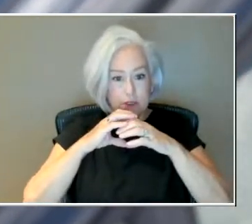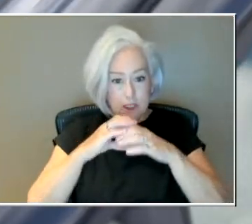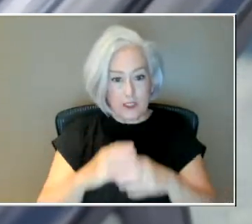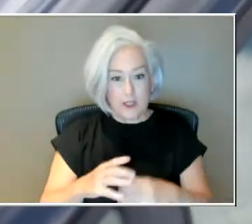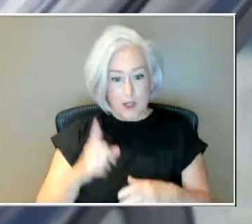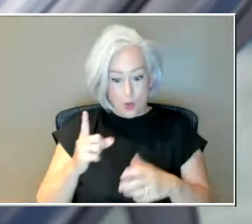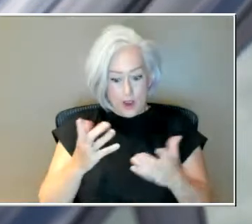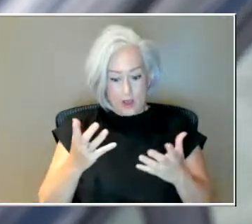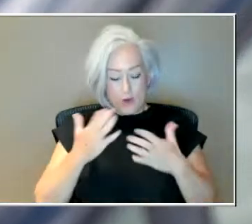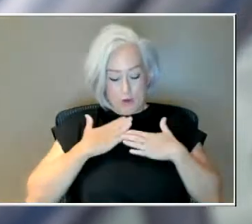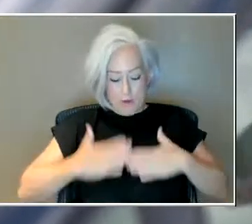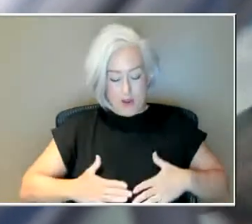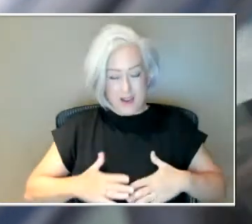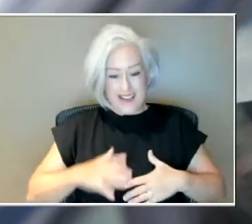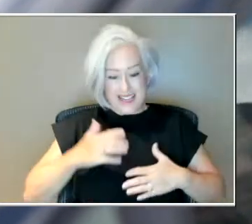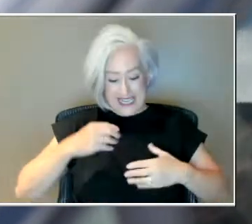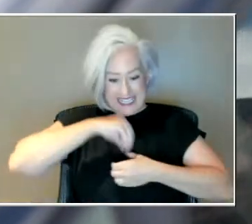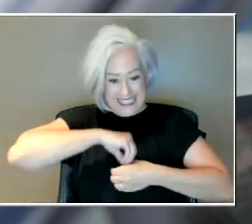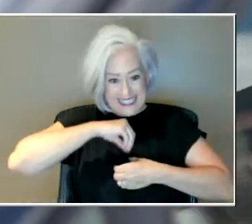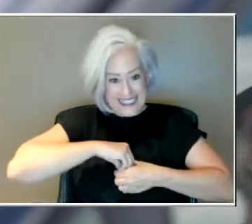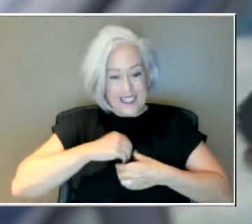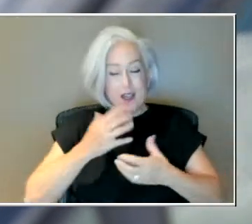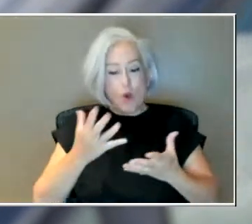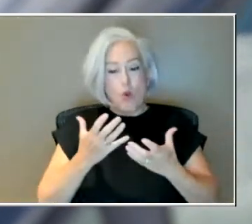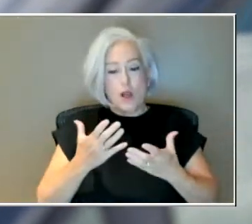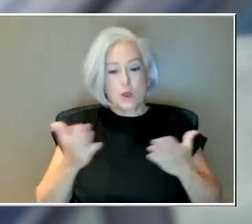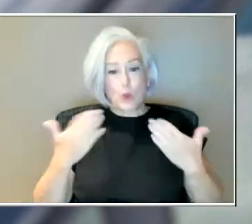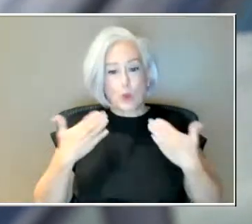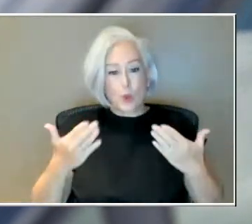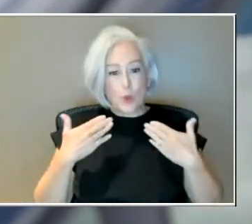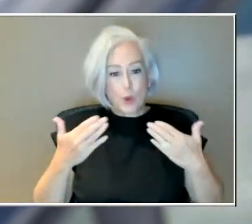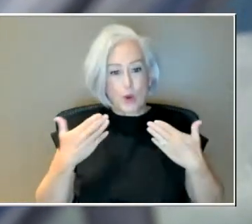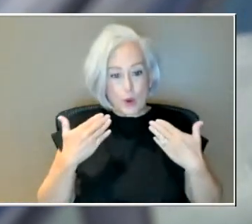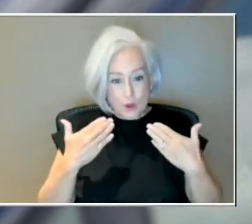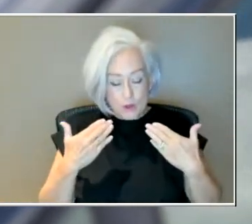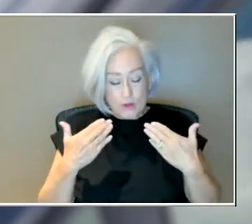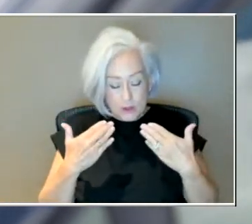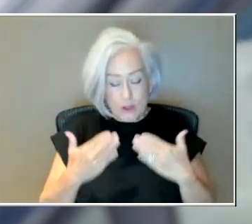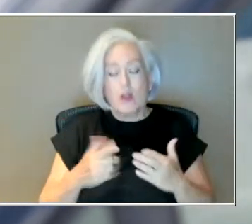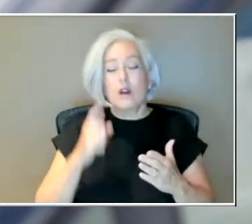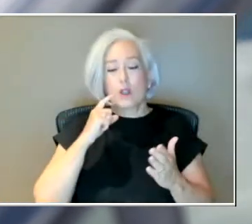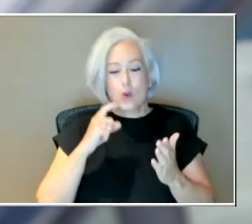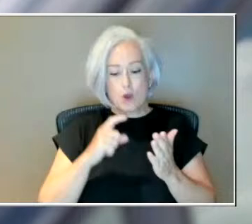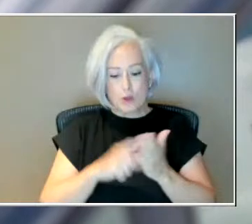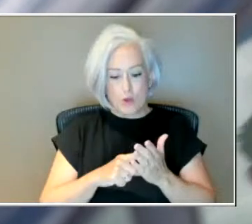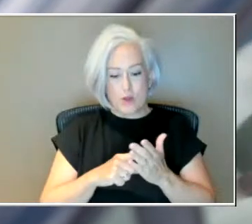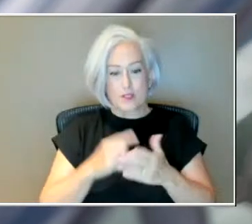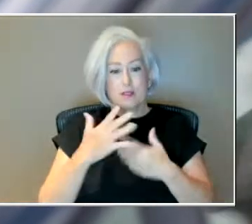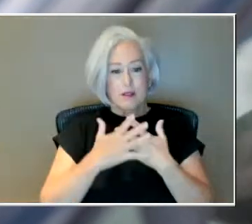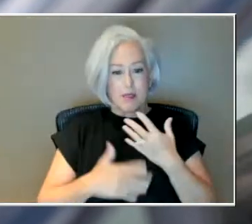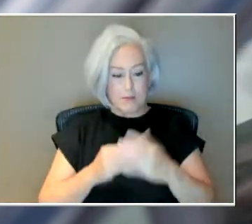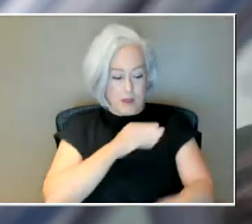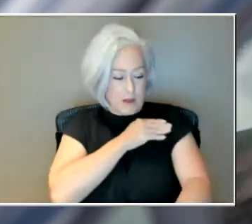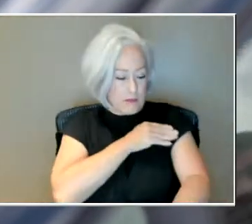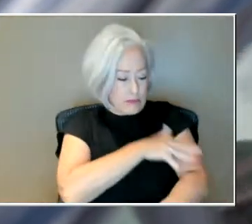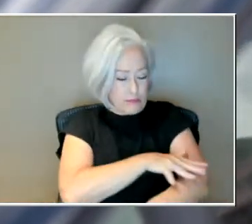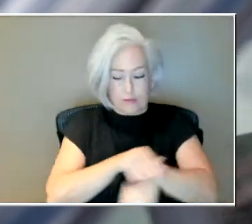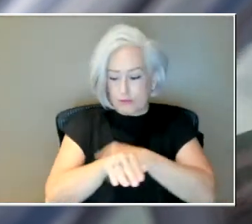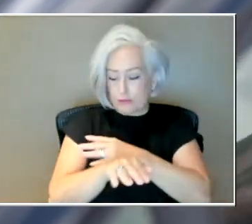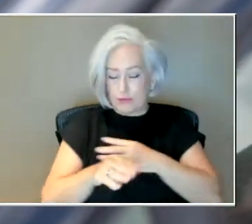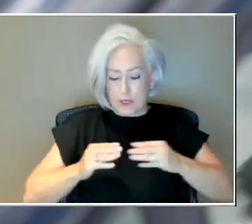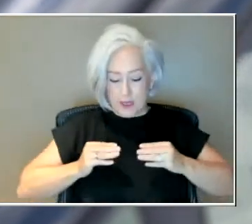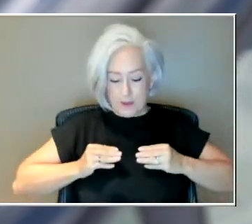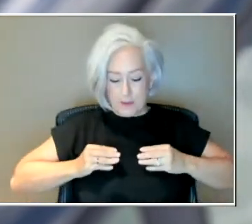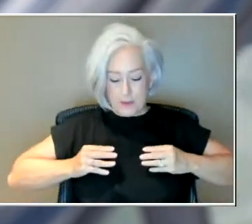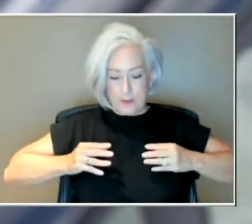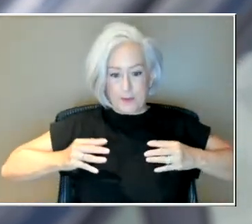down that way. You may also notice, Jill, that your ring may be harder to get off as your hands are starting to swell a little bit. These are all the beginning signs that